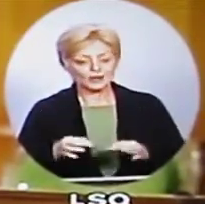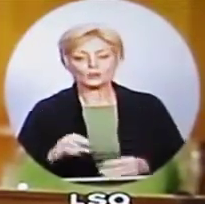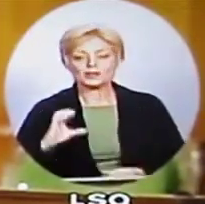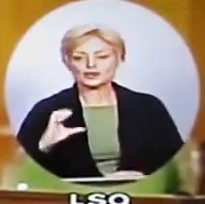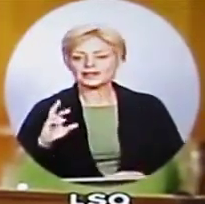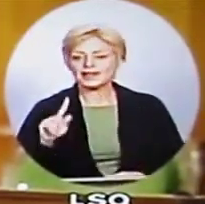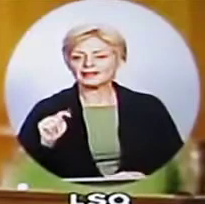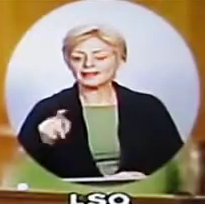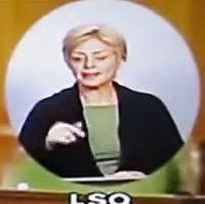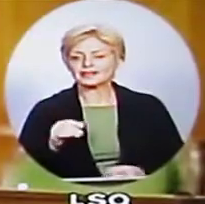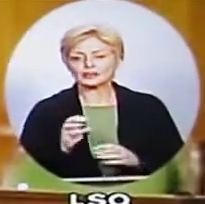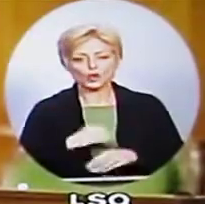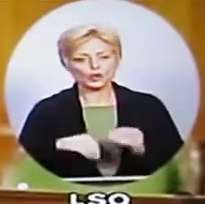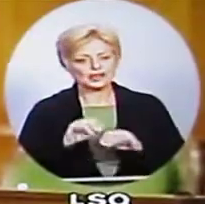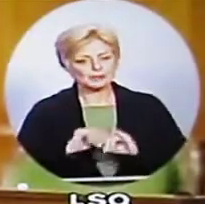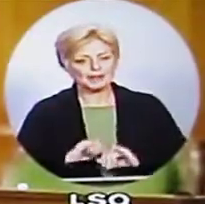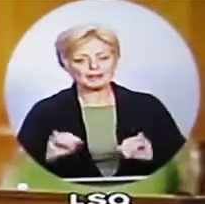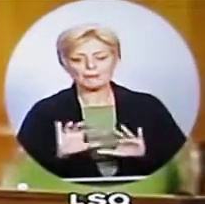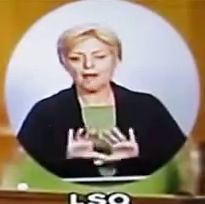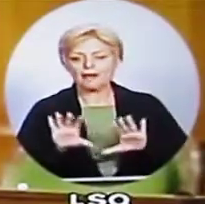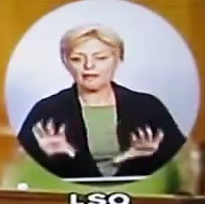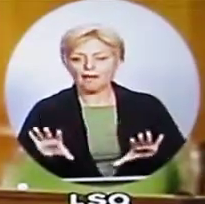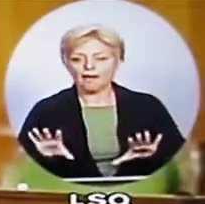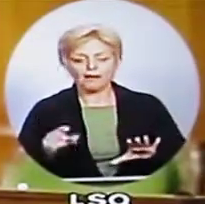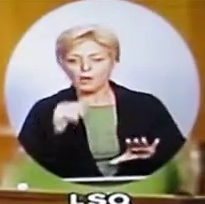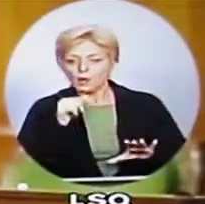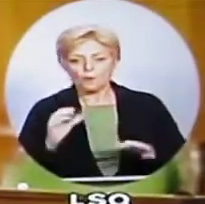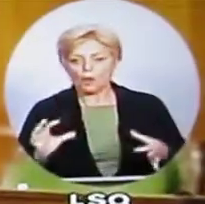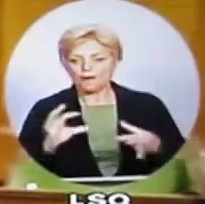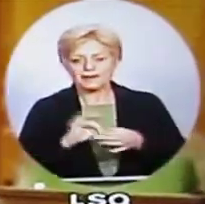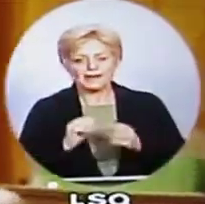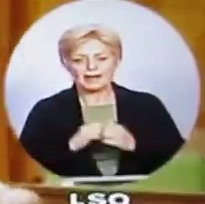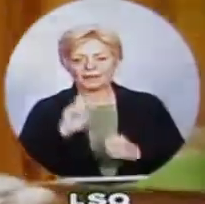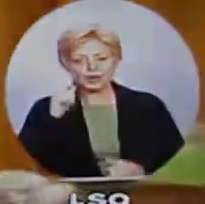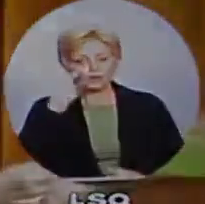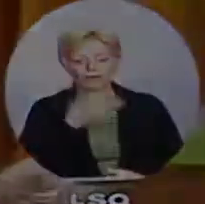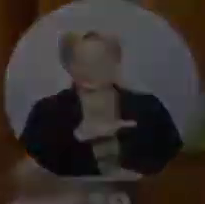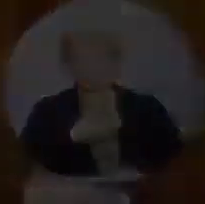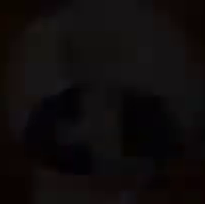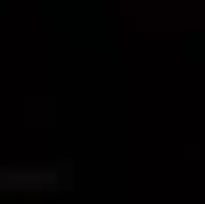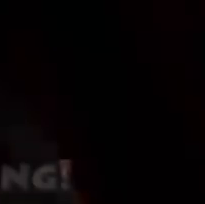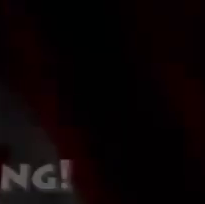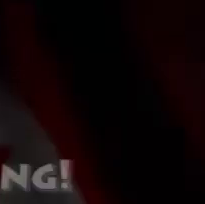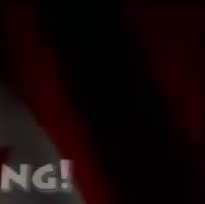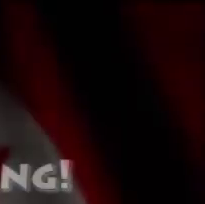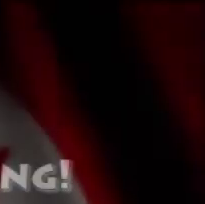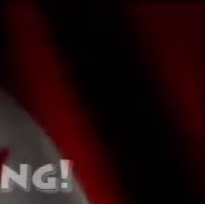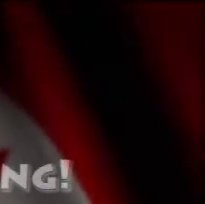there is no legal ability for Cabinet to overturn this decision. Thank you.